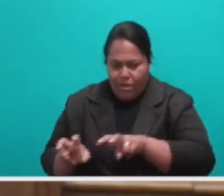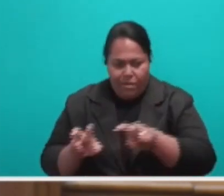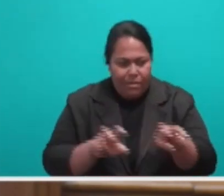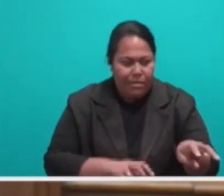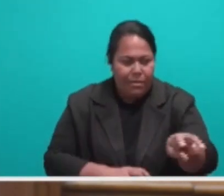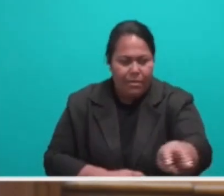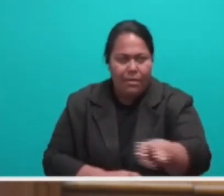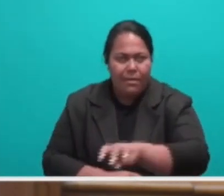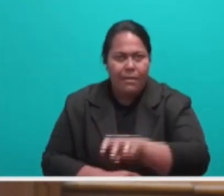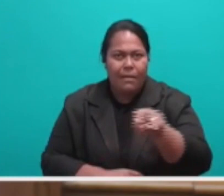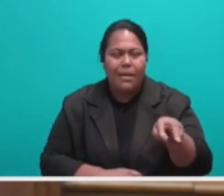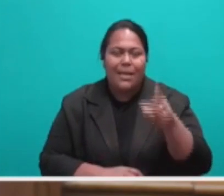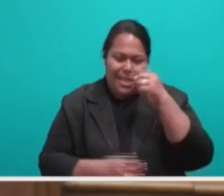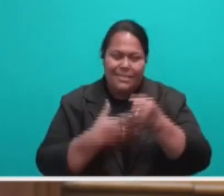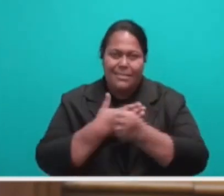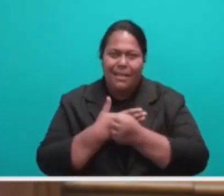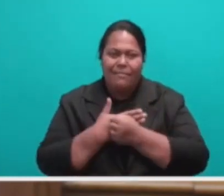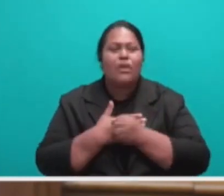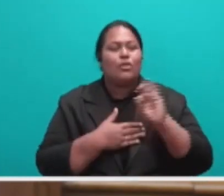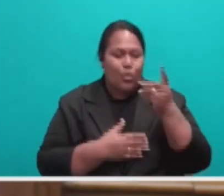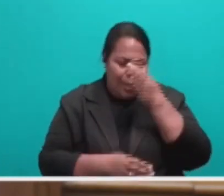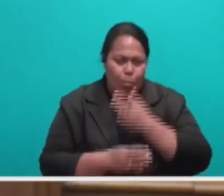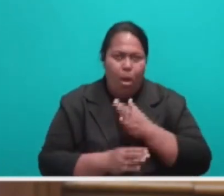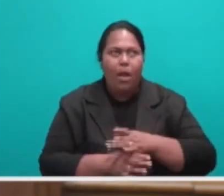other to undertake their engagements.